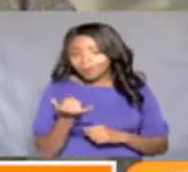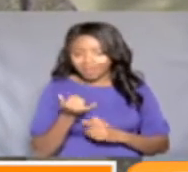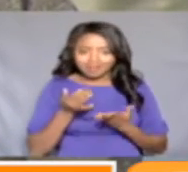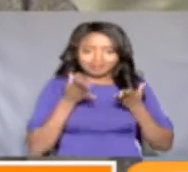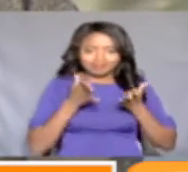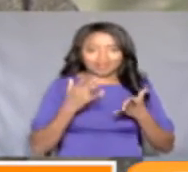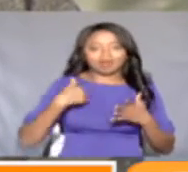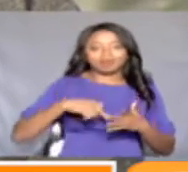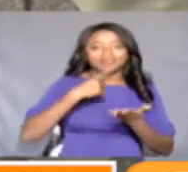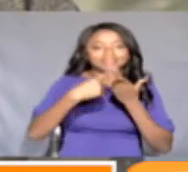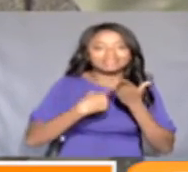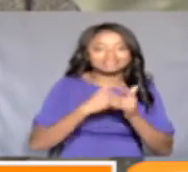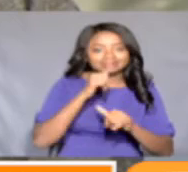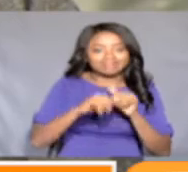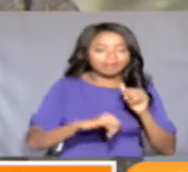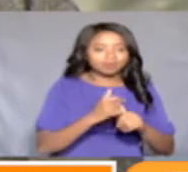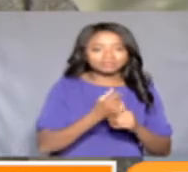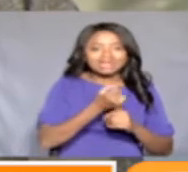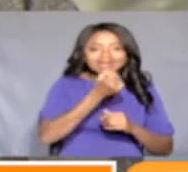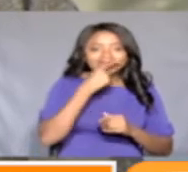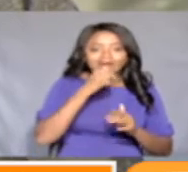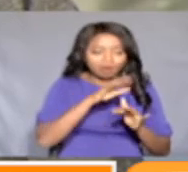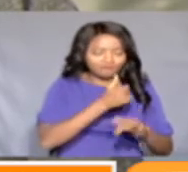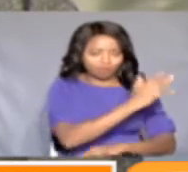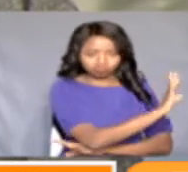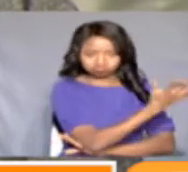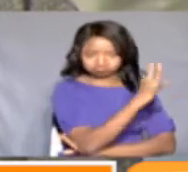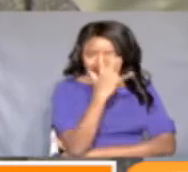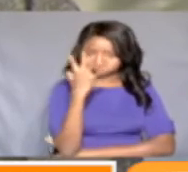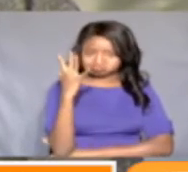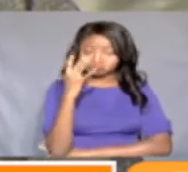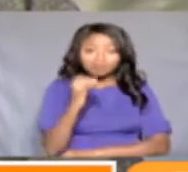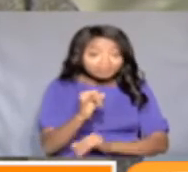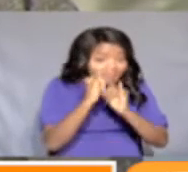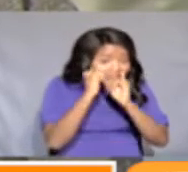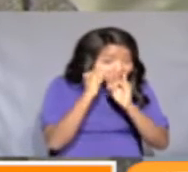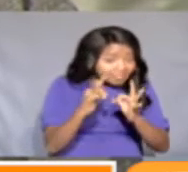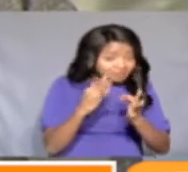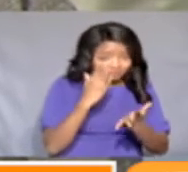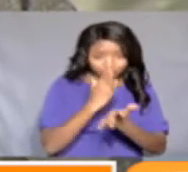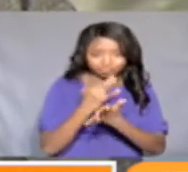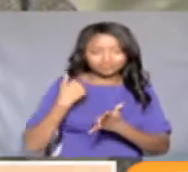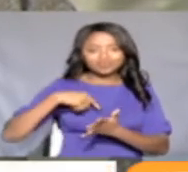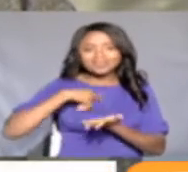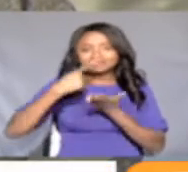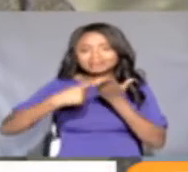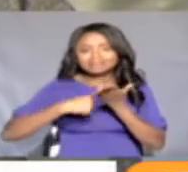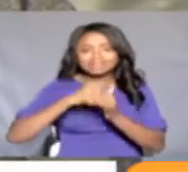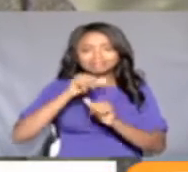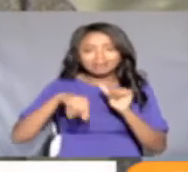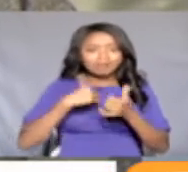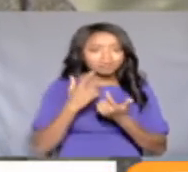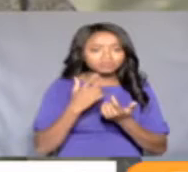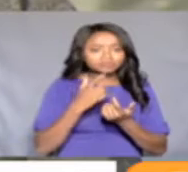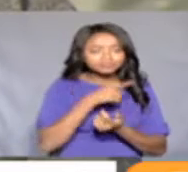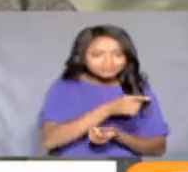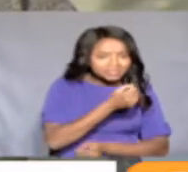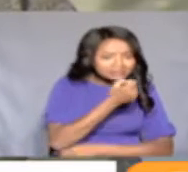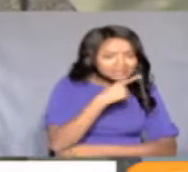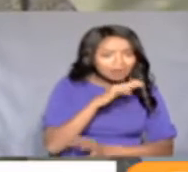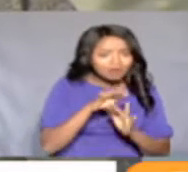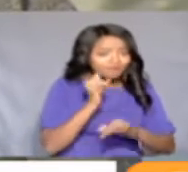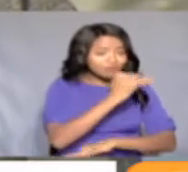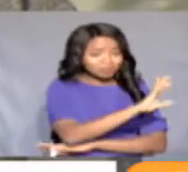medicine, because if we are talking about traditional medicine, this is a wide area which we